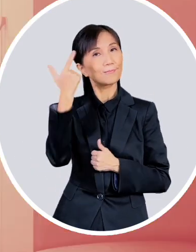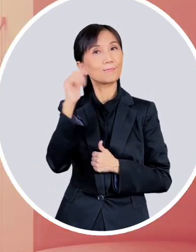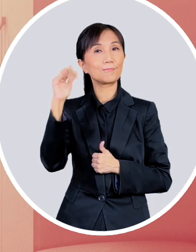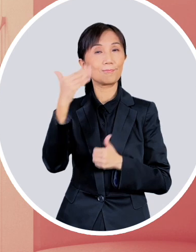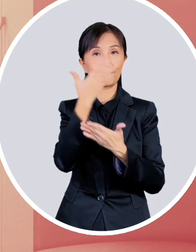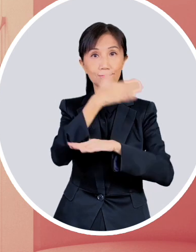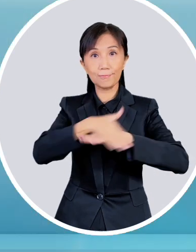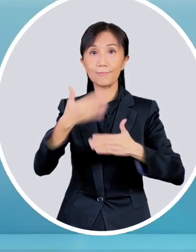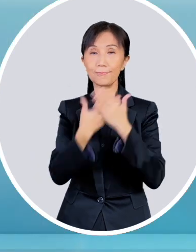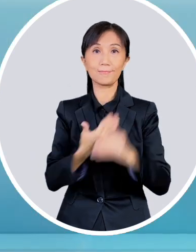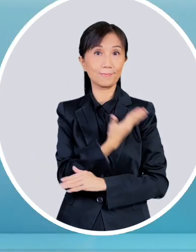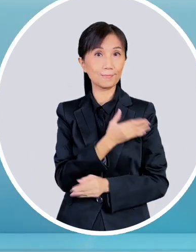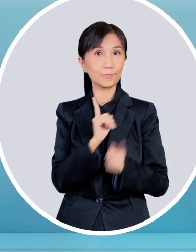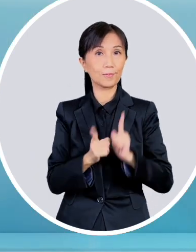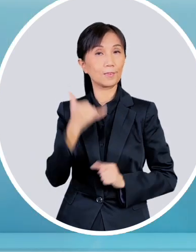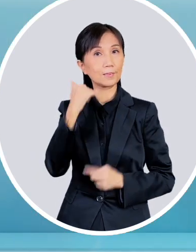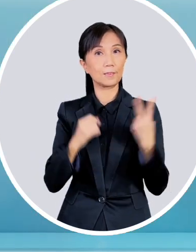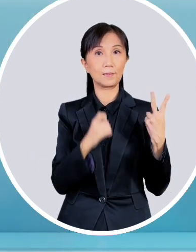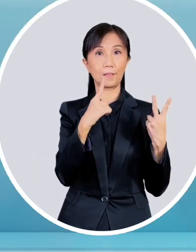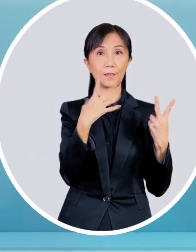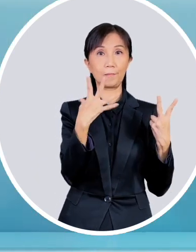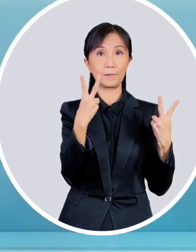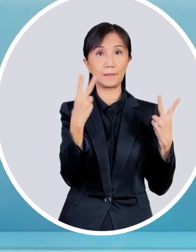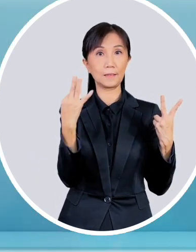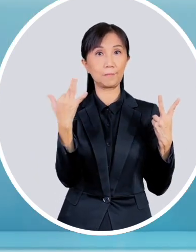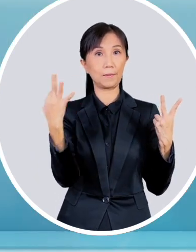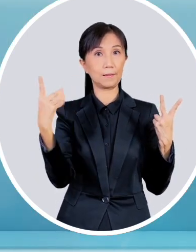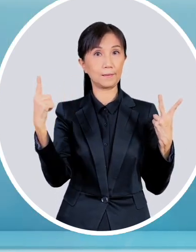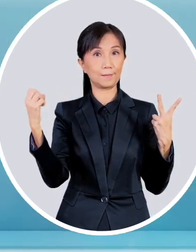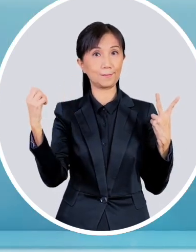For details, please visit the program's website or call 2915 2380.